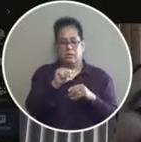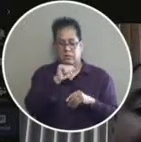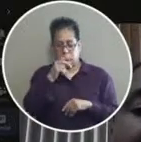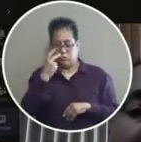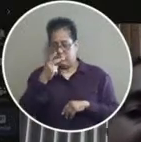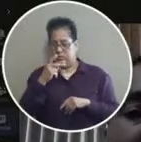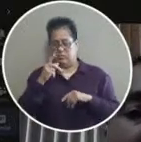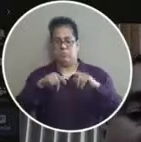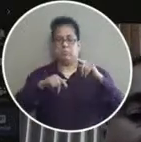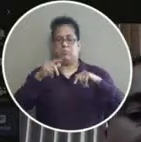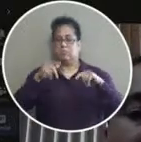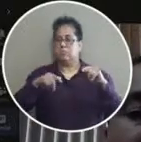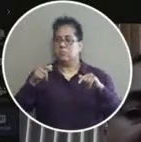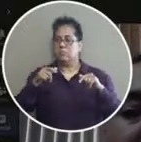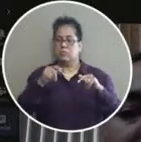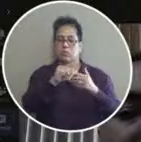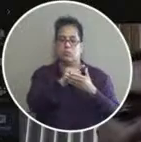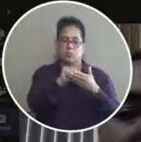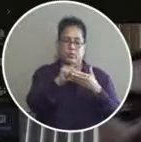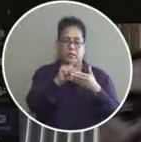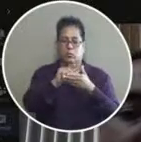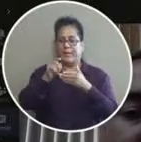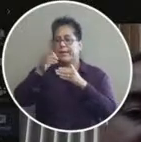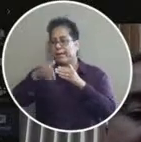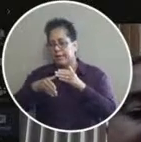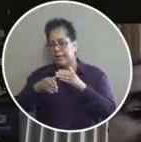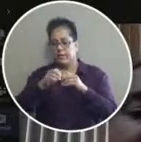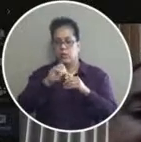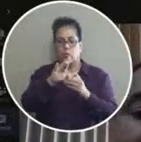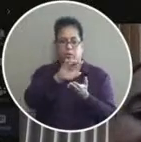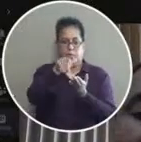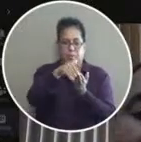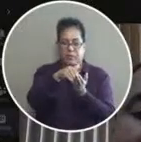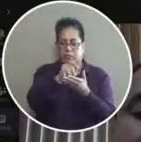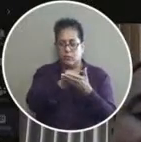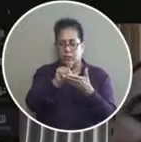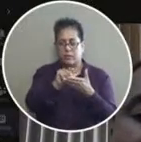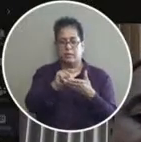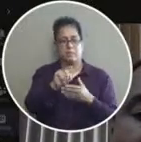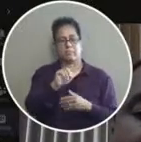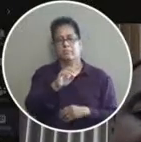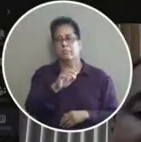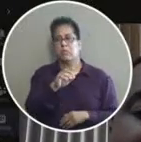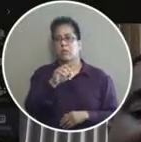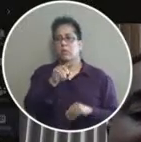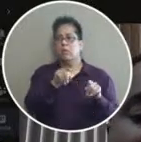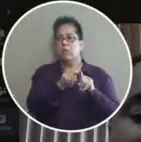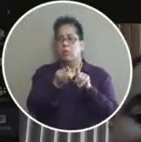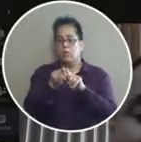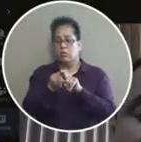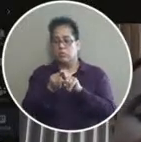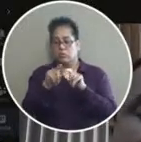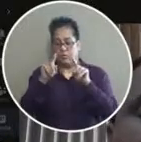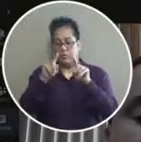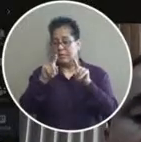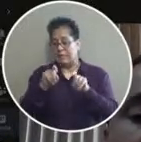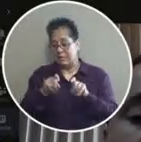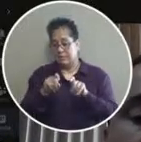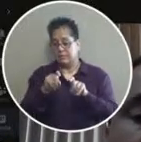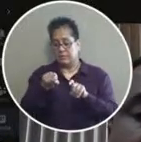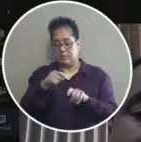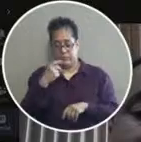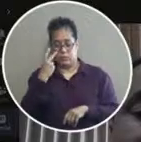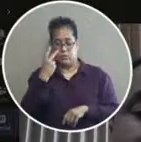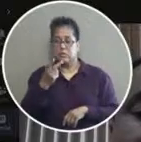that you have for the weekend or the middle of the week. So, and also in the testing, if